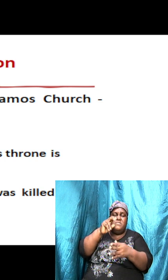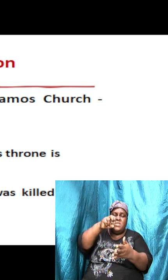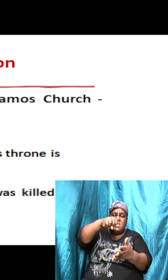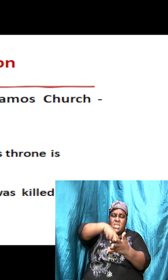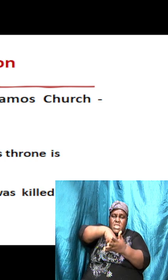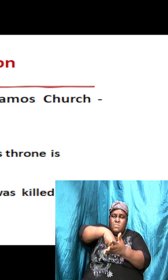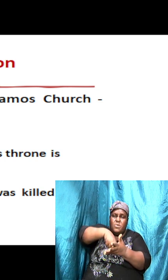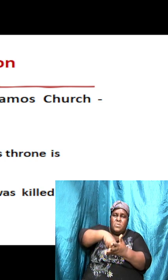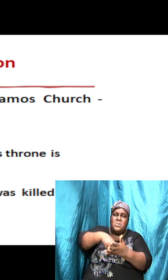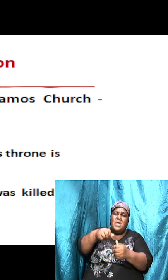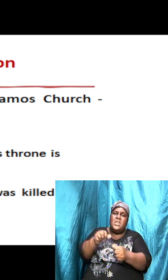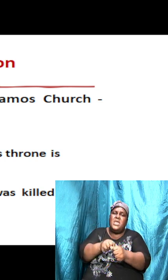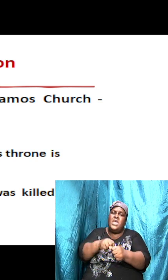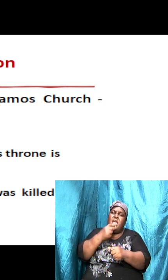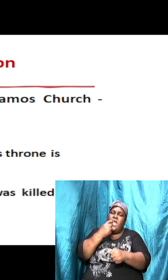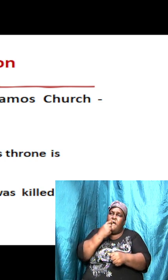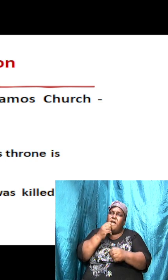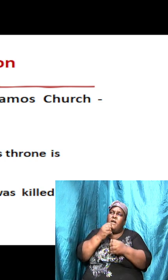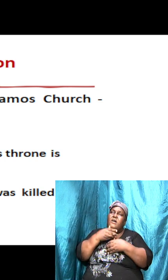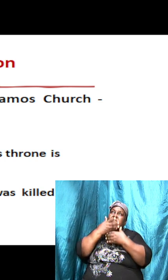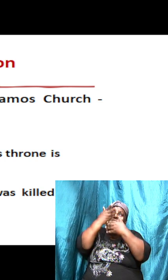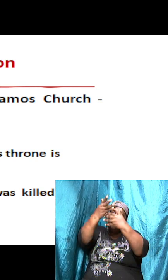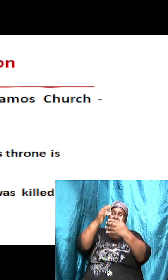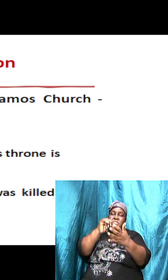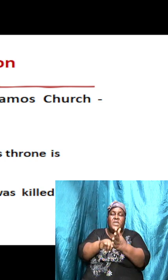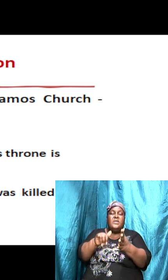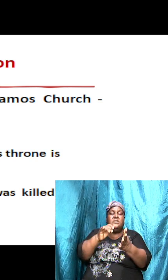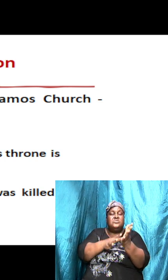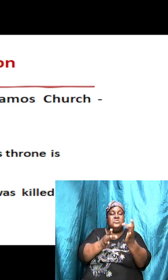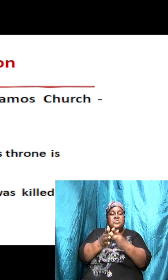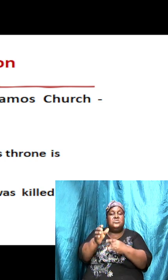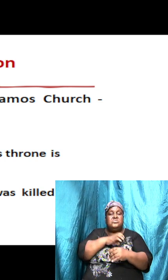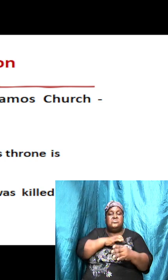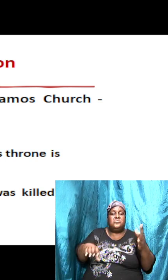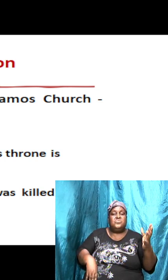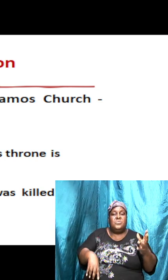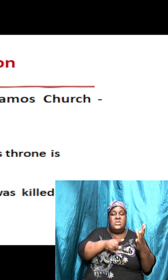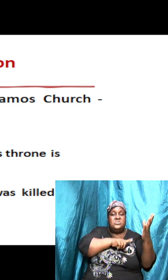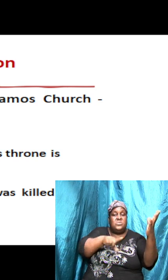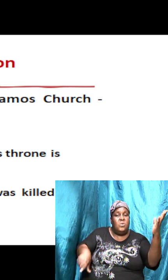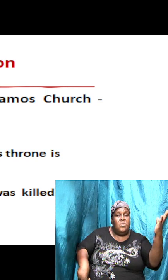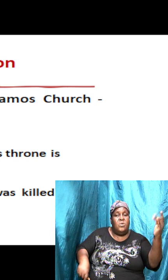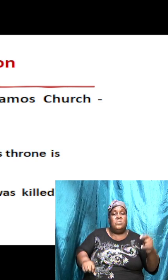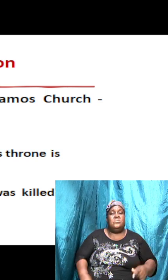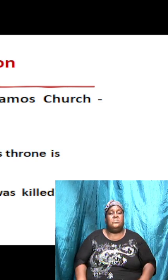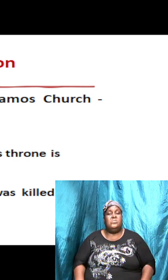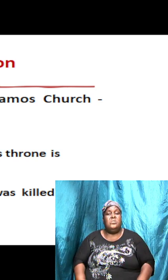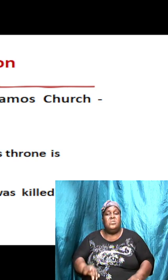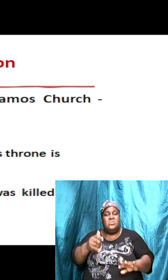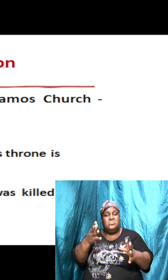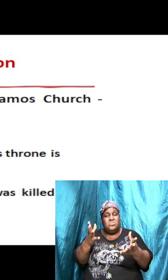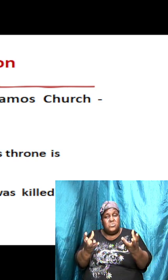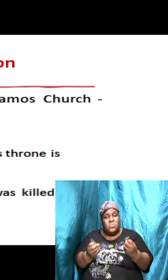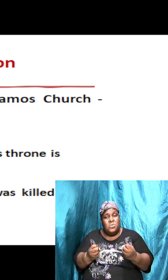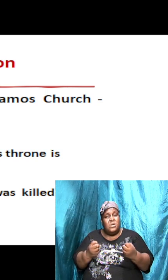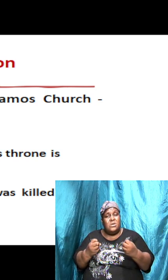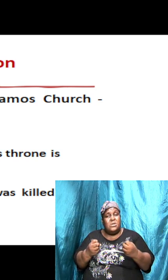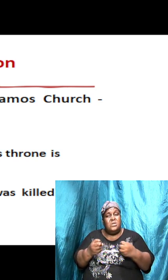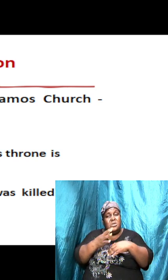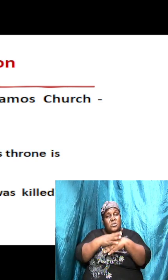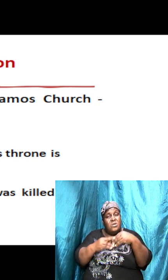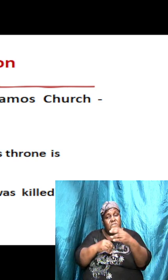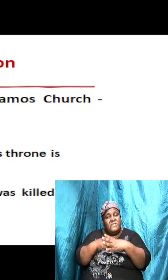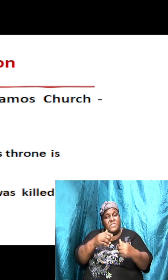every tongue shall confess that Jesus Christ is Lord. So I just want to comfort the hearts of you know, my brothers and